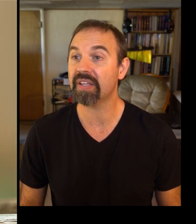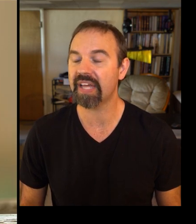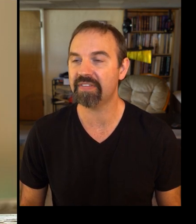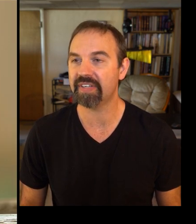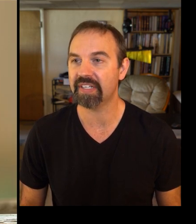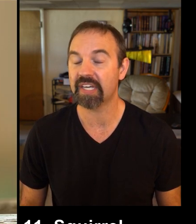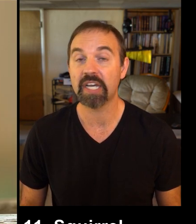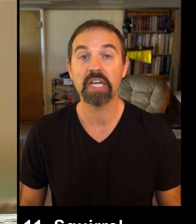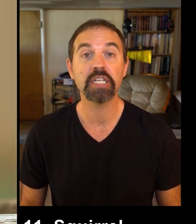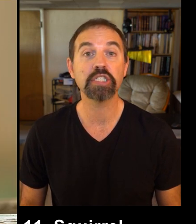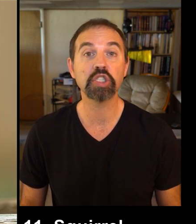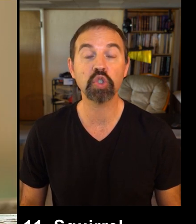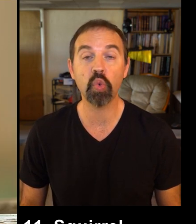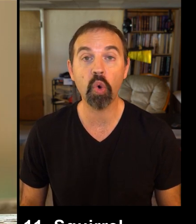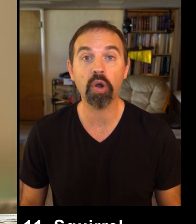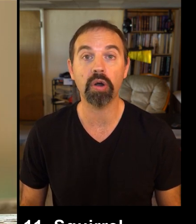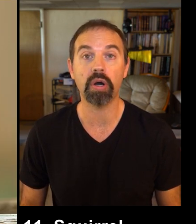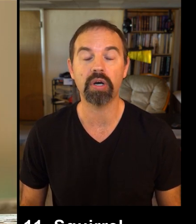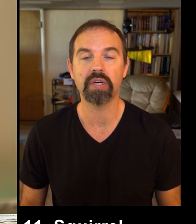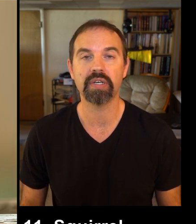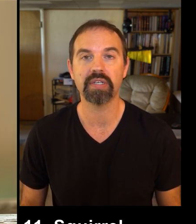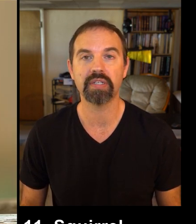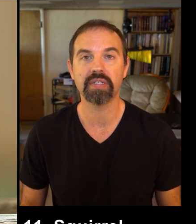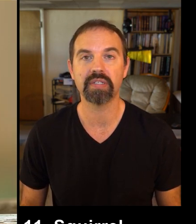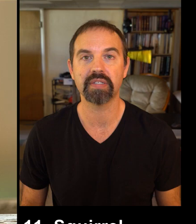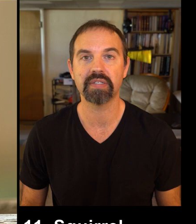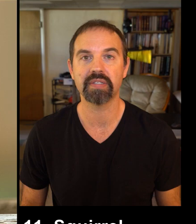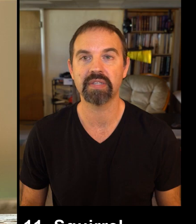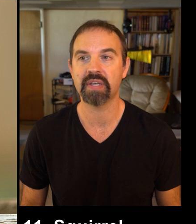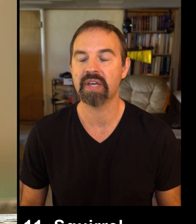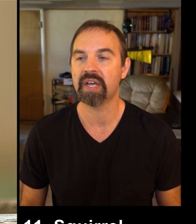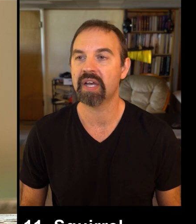Number 11, squirrel.